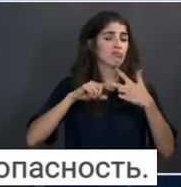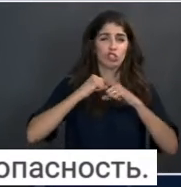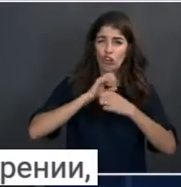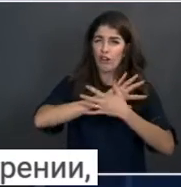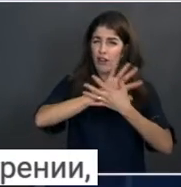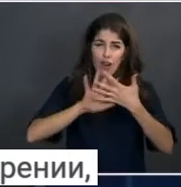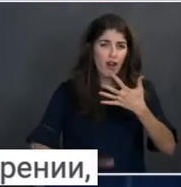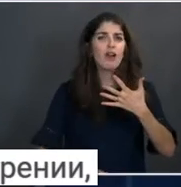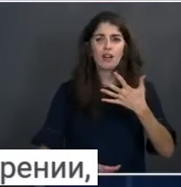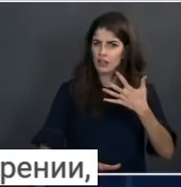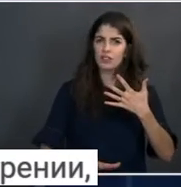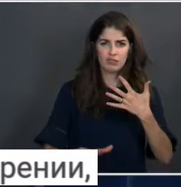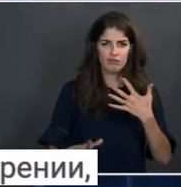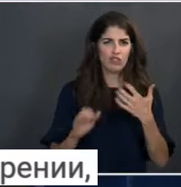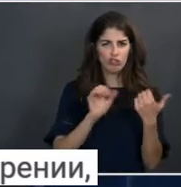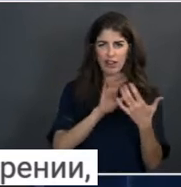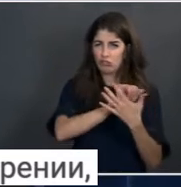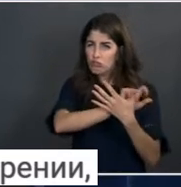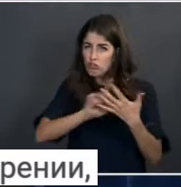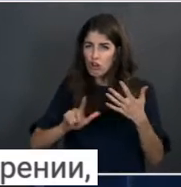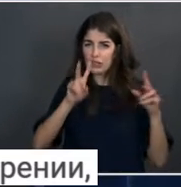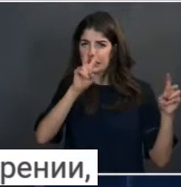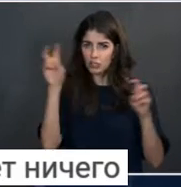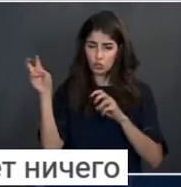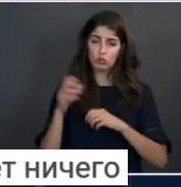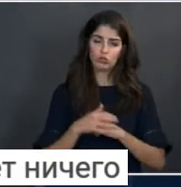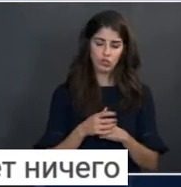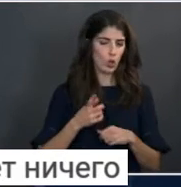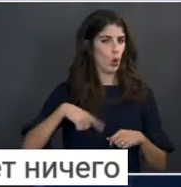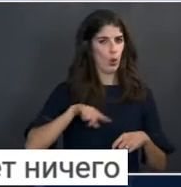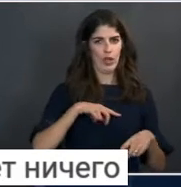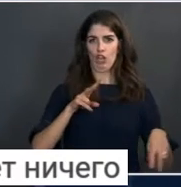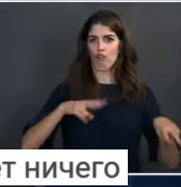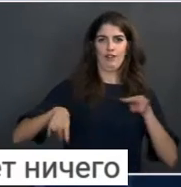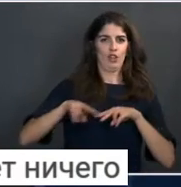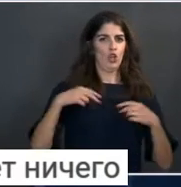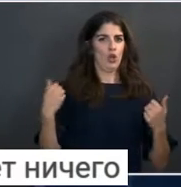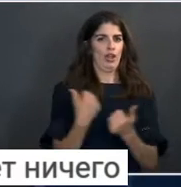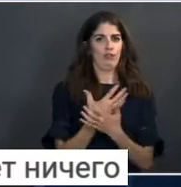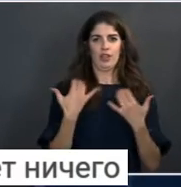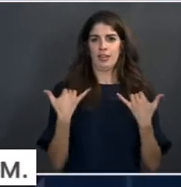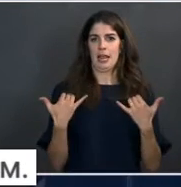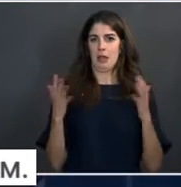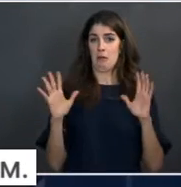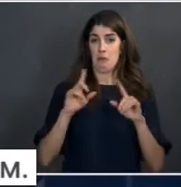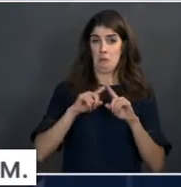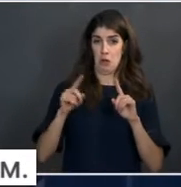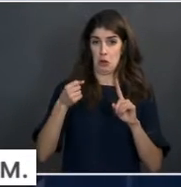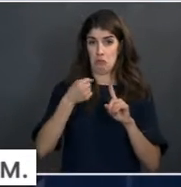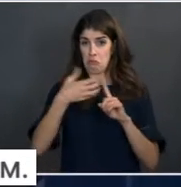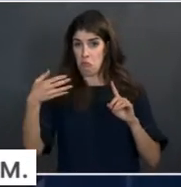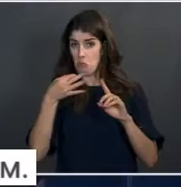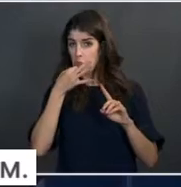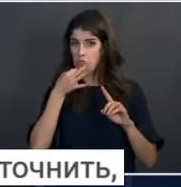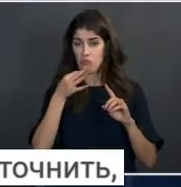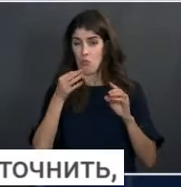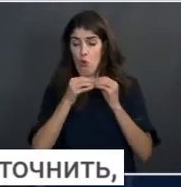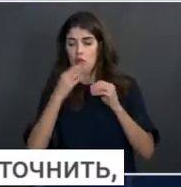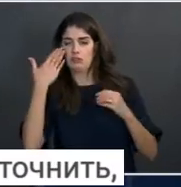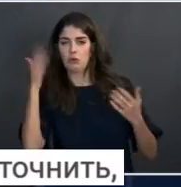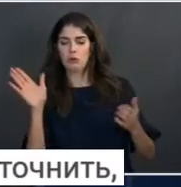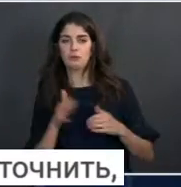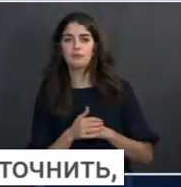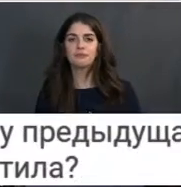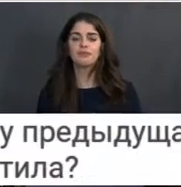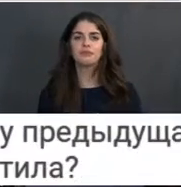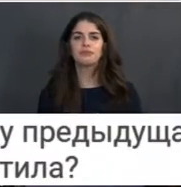security. Again, everything's under review, but I don't have anything for you on more on the China relationship.